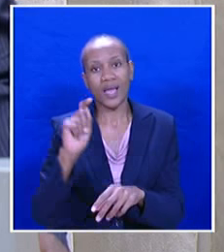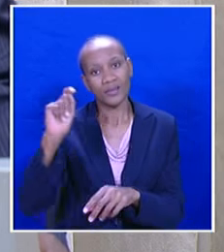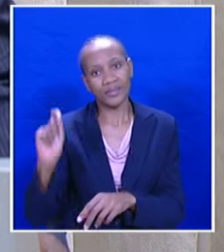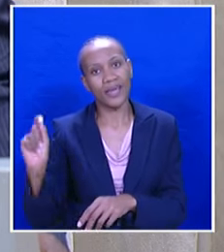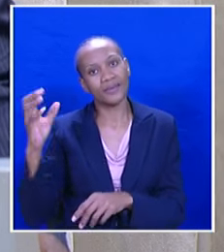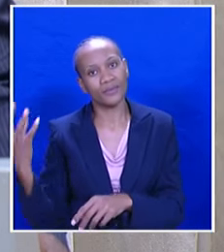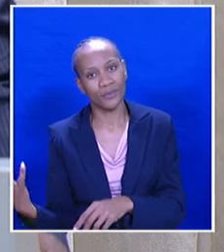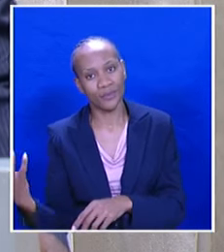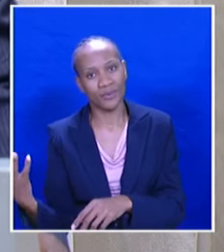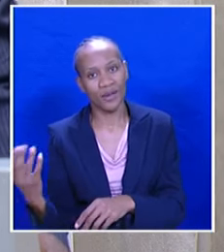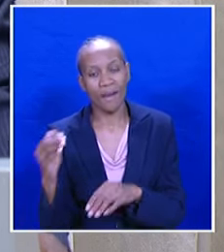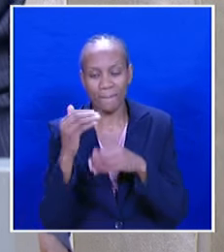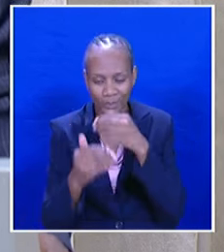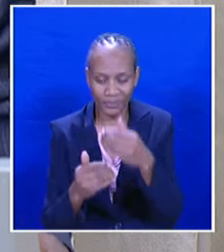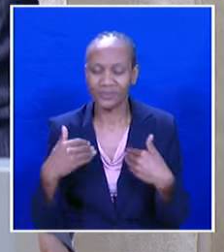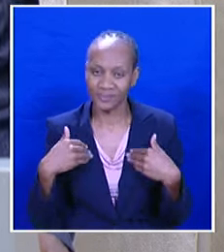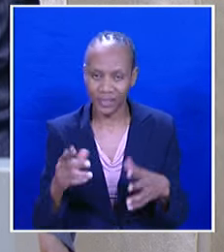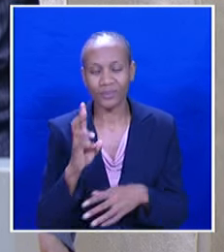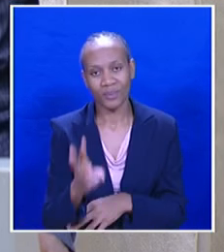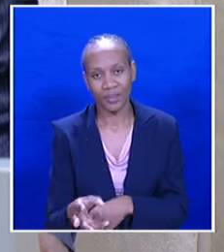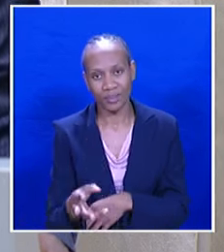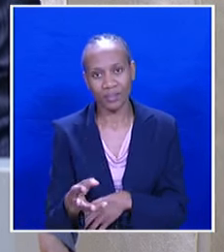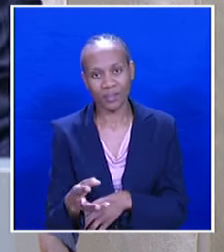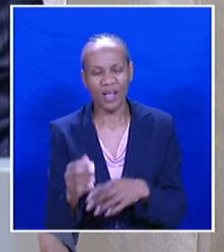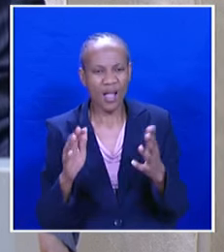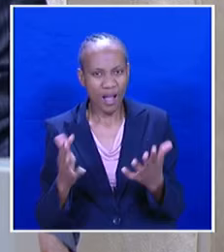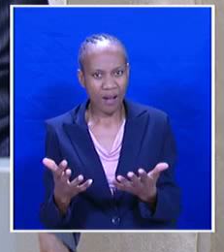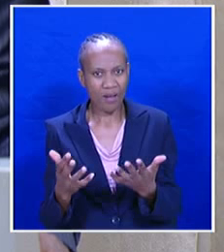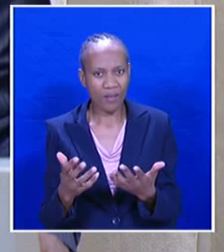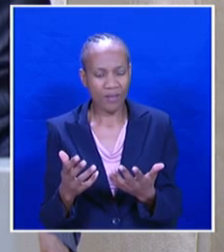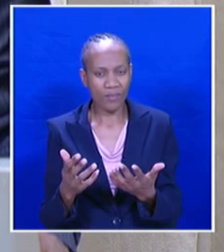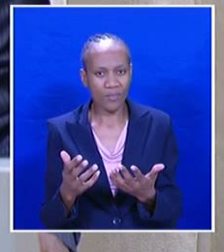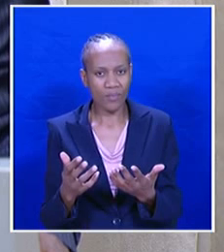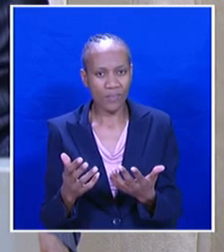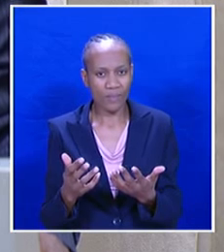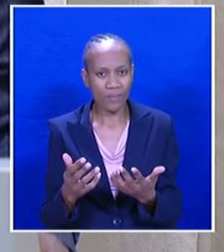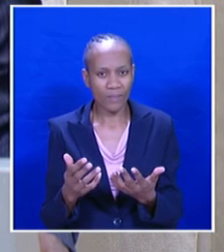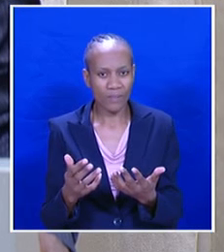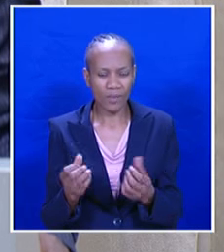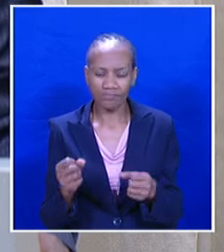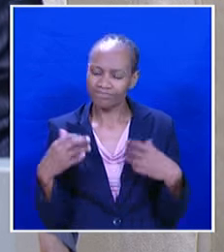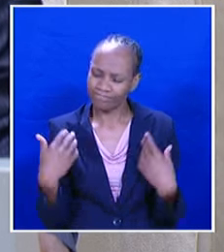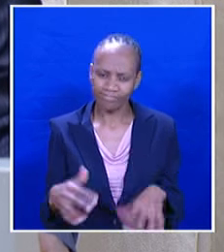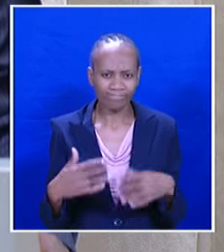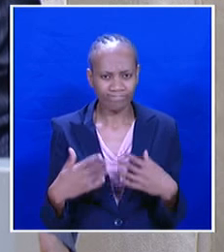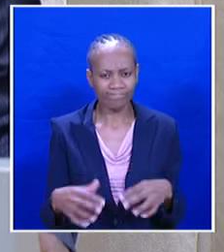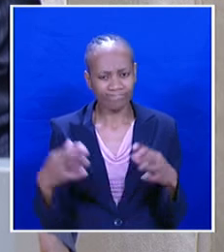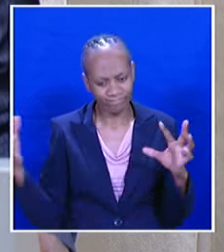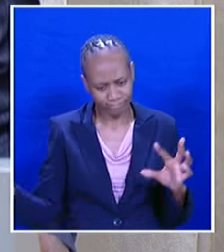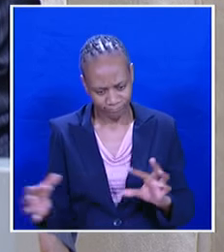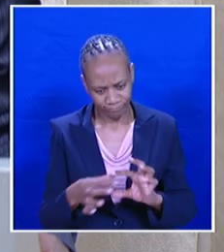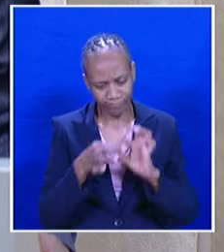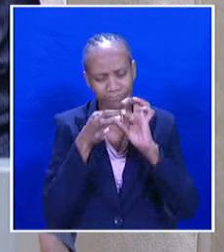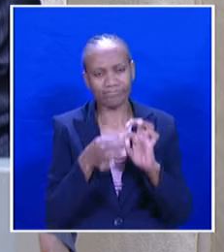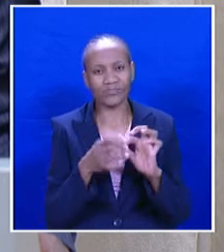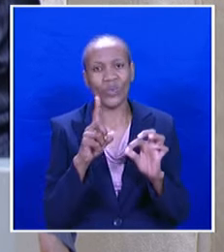get involved in is going to be a tendering process that is very much in line with a good tendering